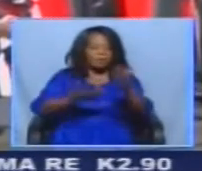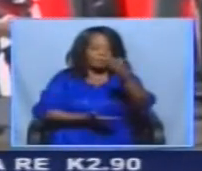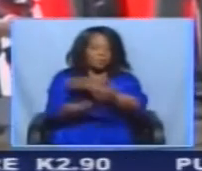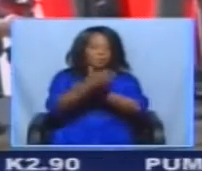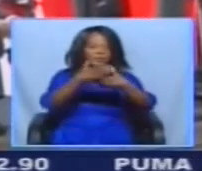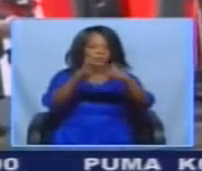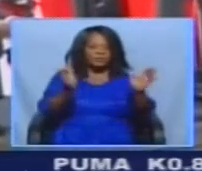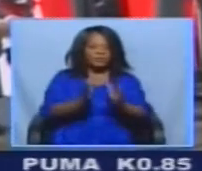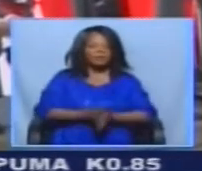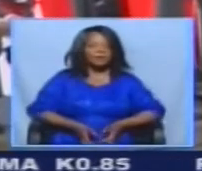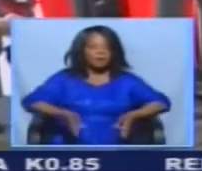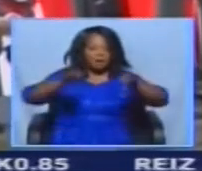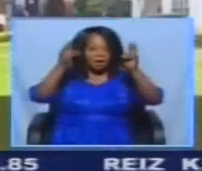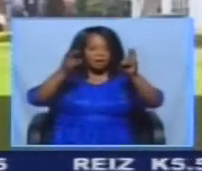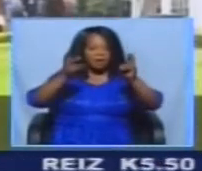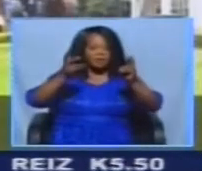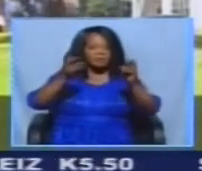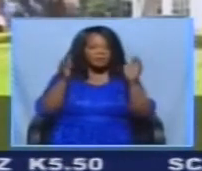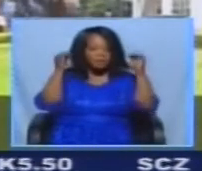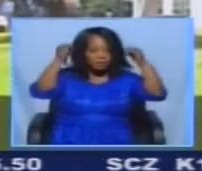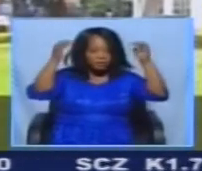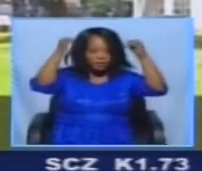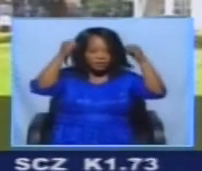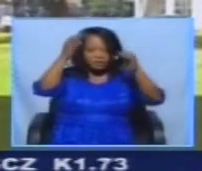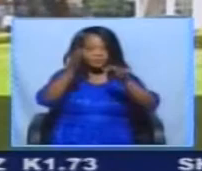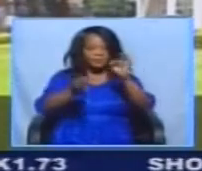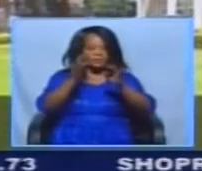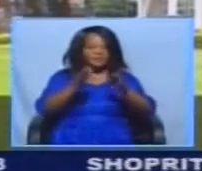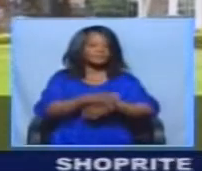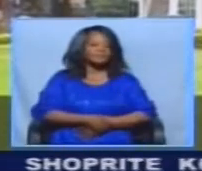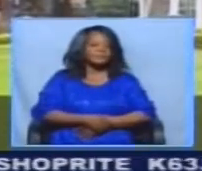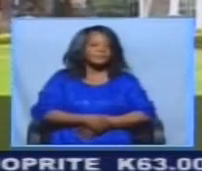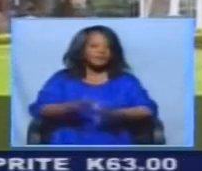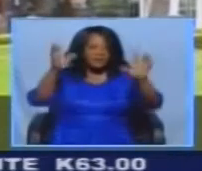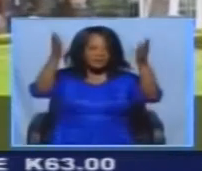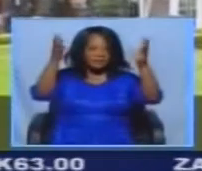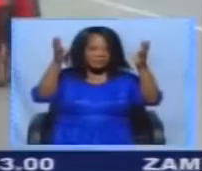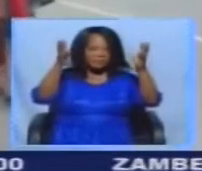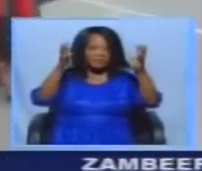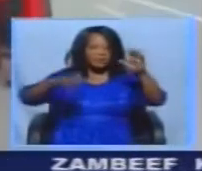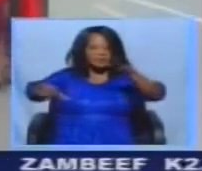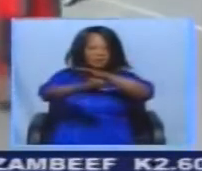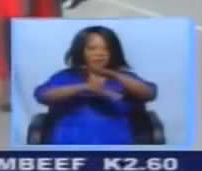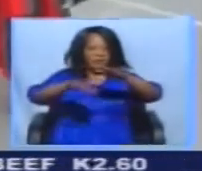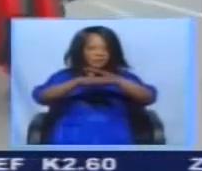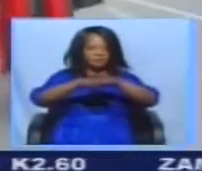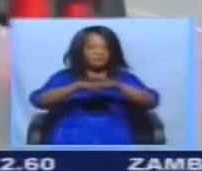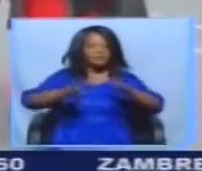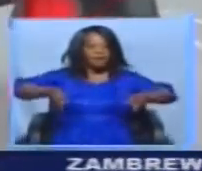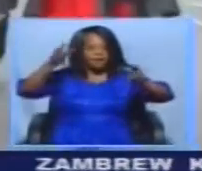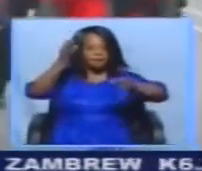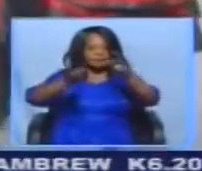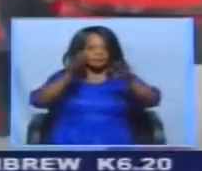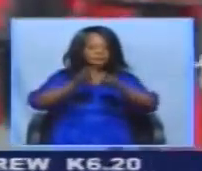by High Court Judge Nicolas Shape Piri at a ceremony held at the High Court grounds in Lusaka. Justice